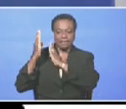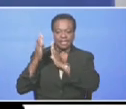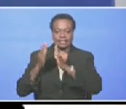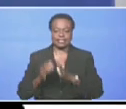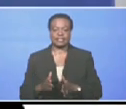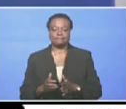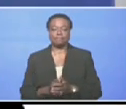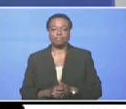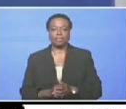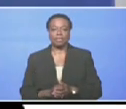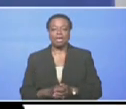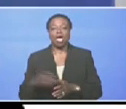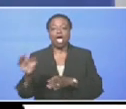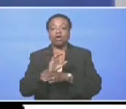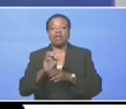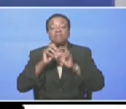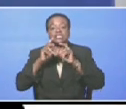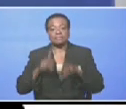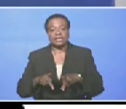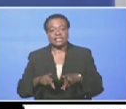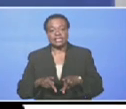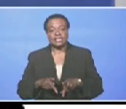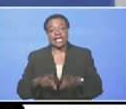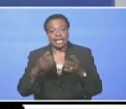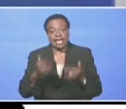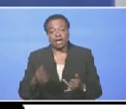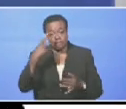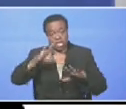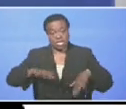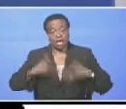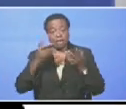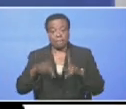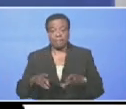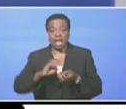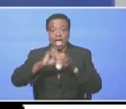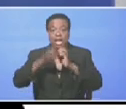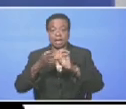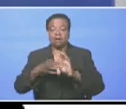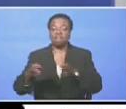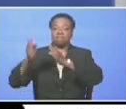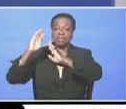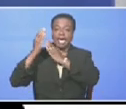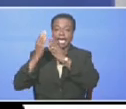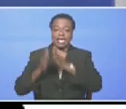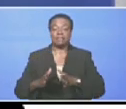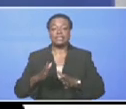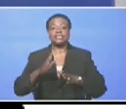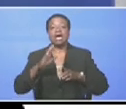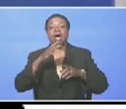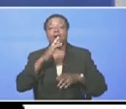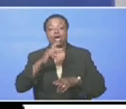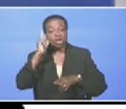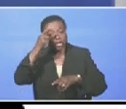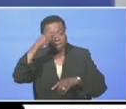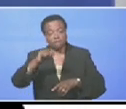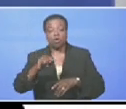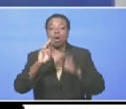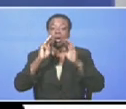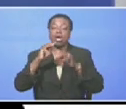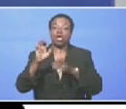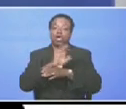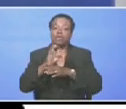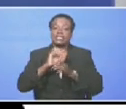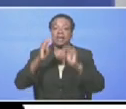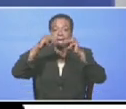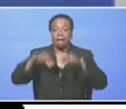A host of career possibilities exist for young people nowadays, and a number of Bahamians are planning to pursue careers in maritime studies,